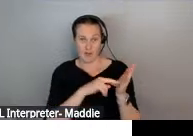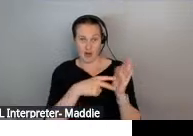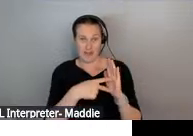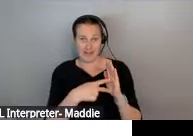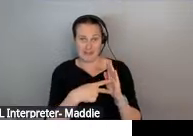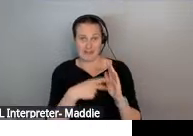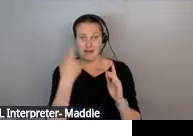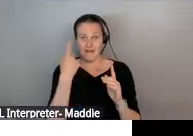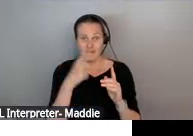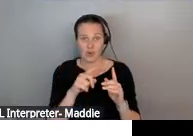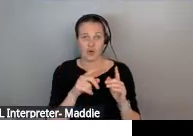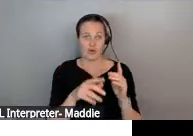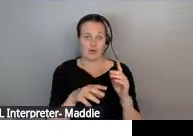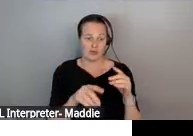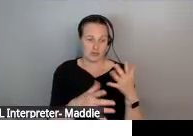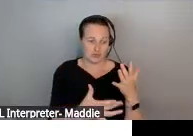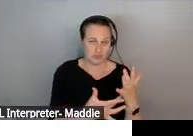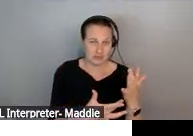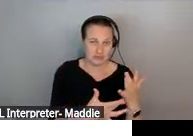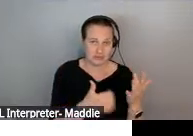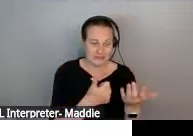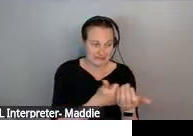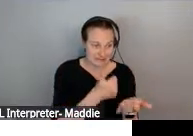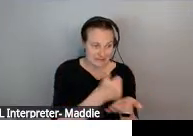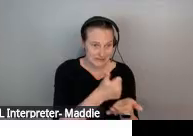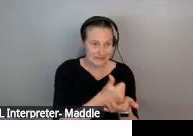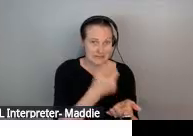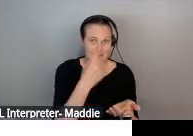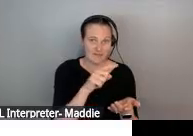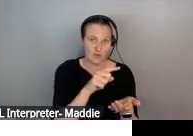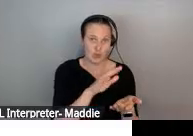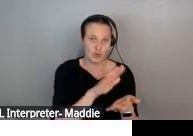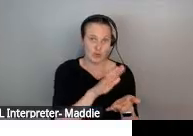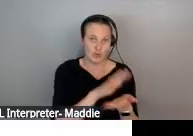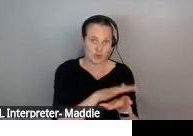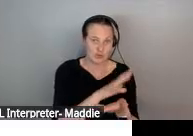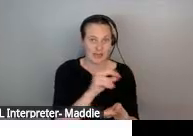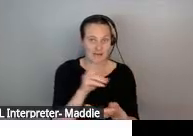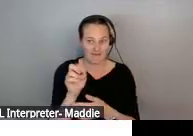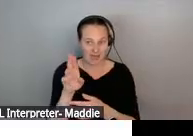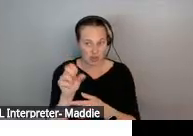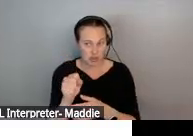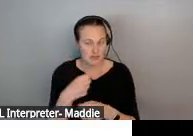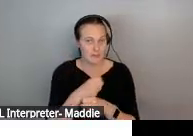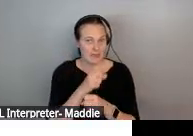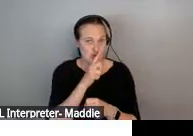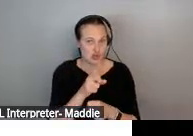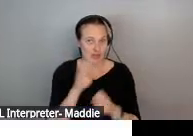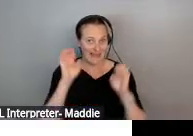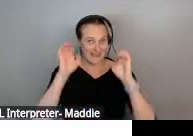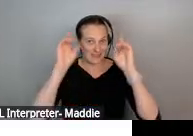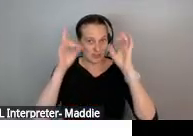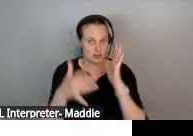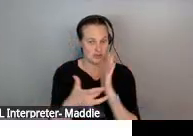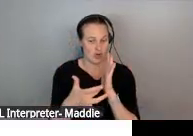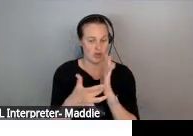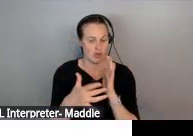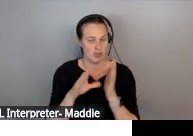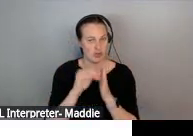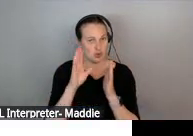local schools and their vendors on making sure that the educational technology that students are